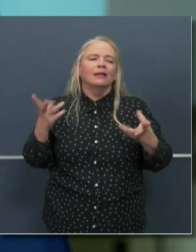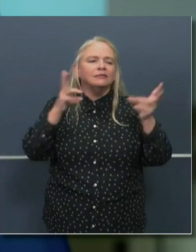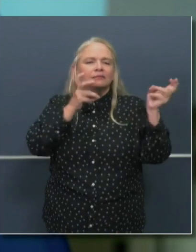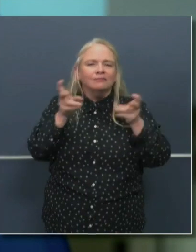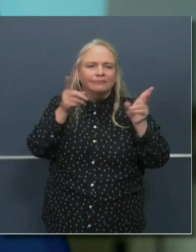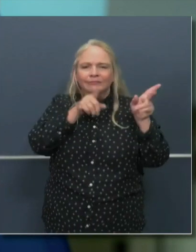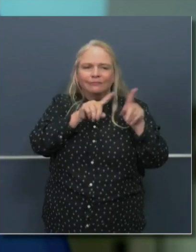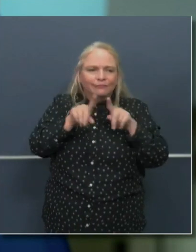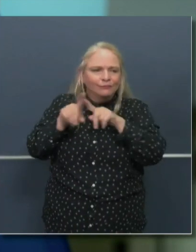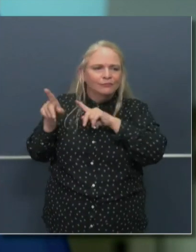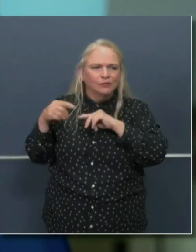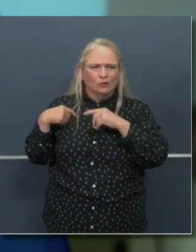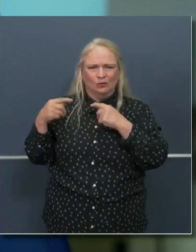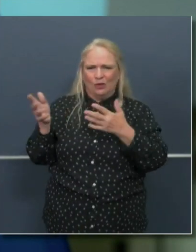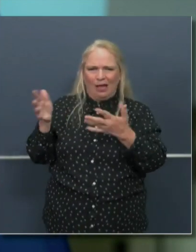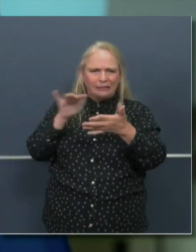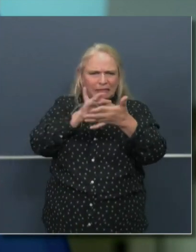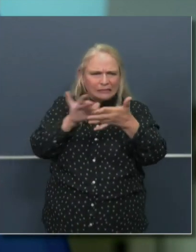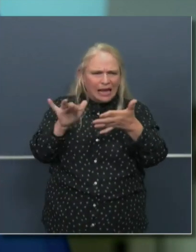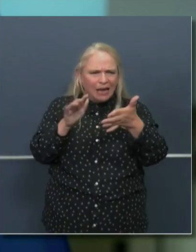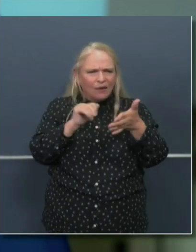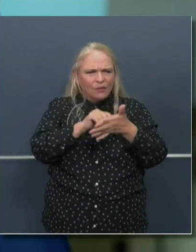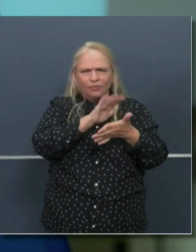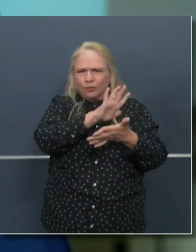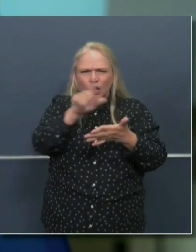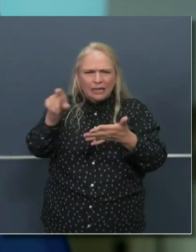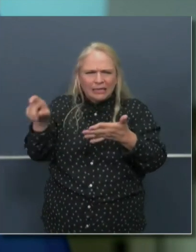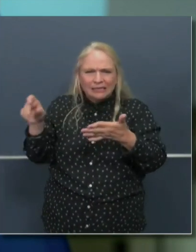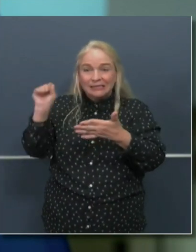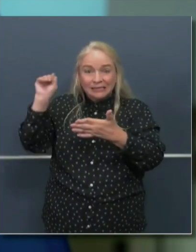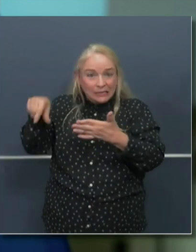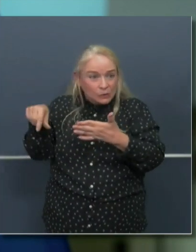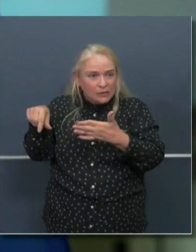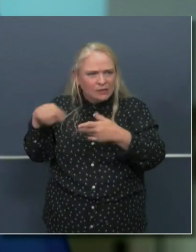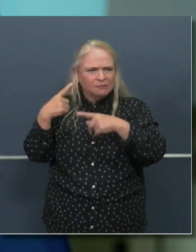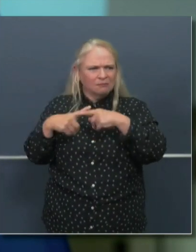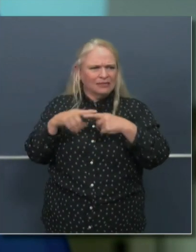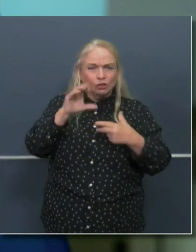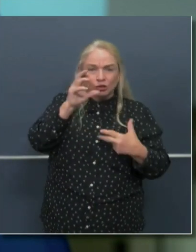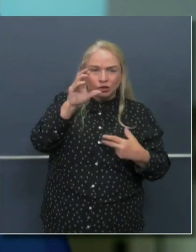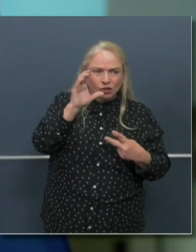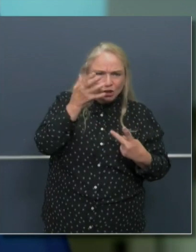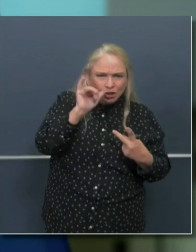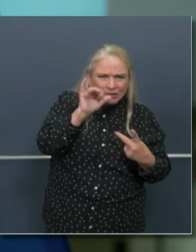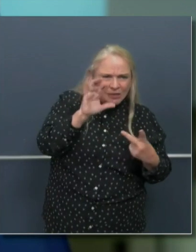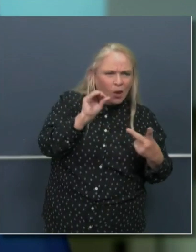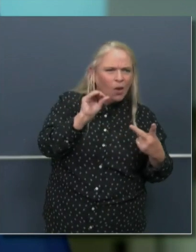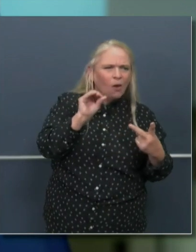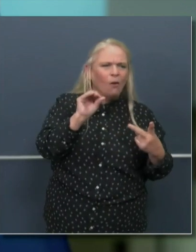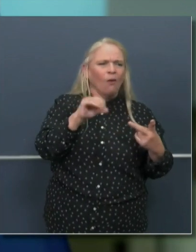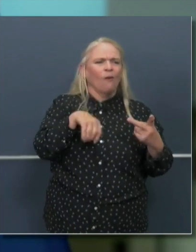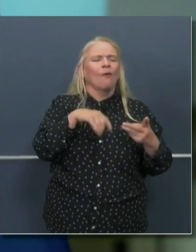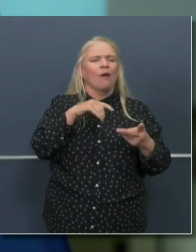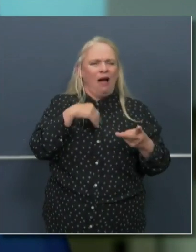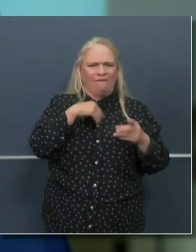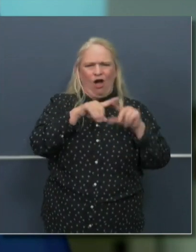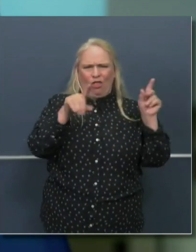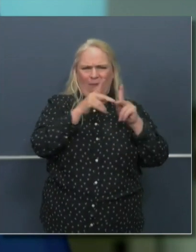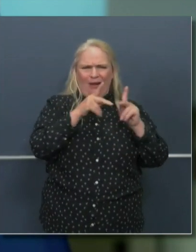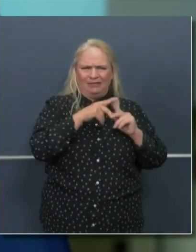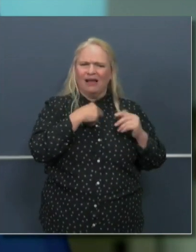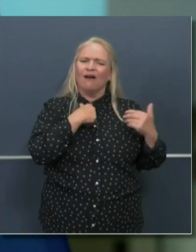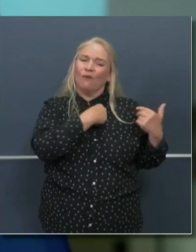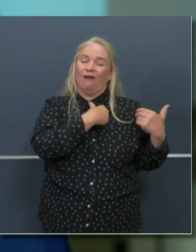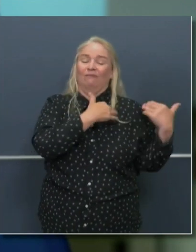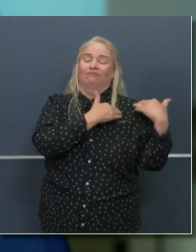address the needs at San Quentin and more broadly Chino and other parts of the system that we have a responsibility